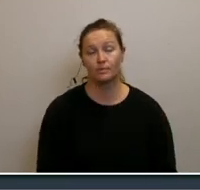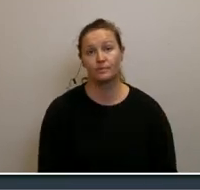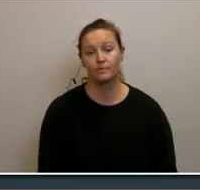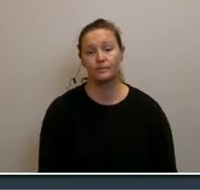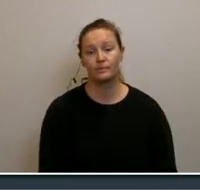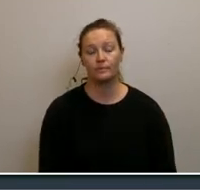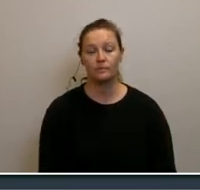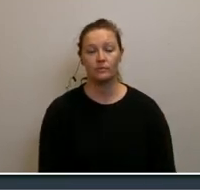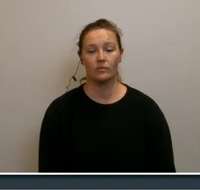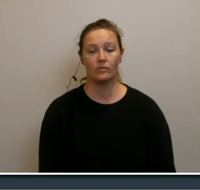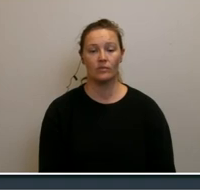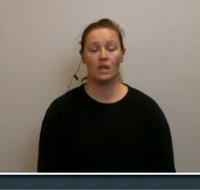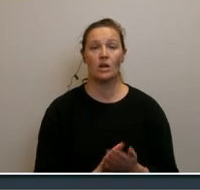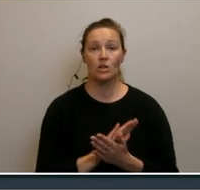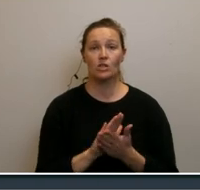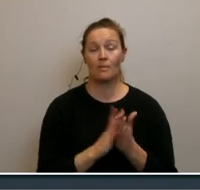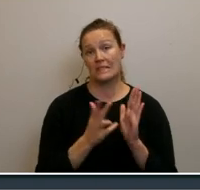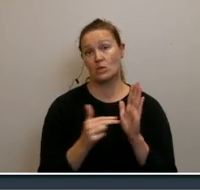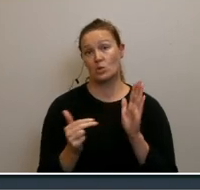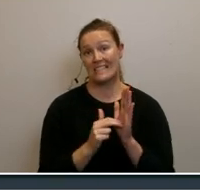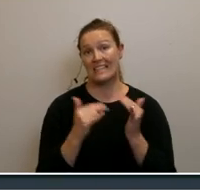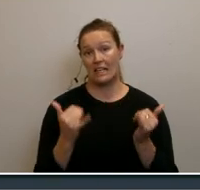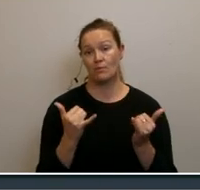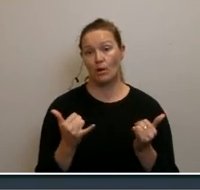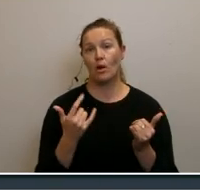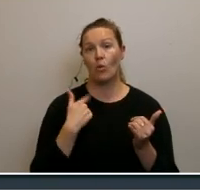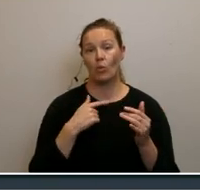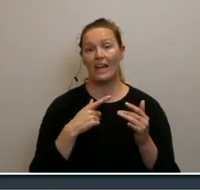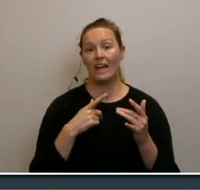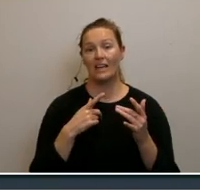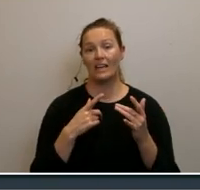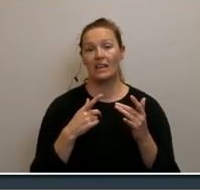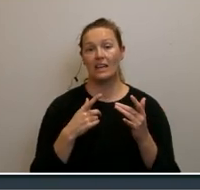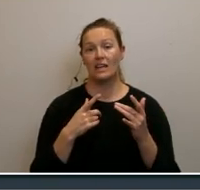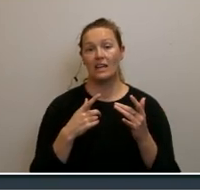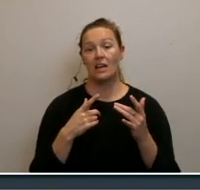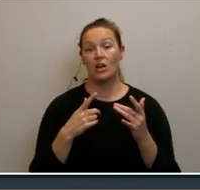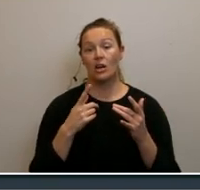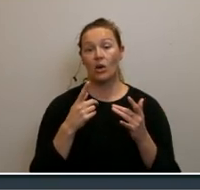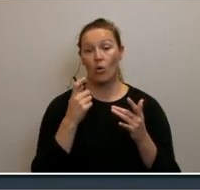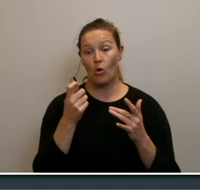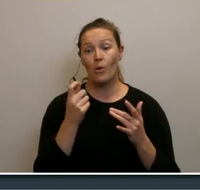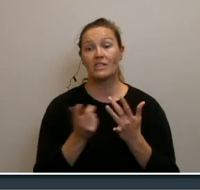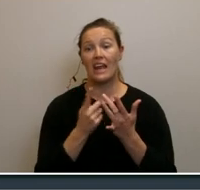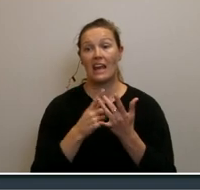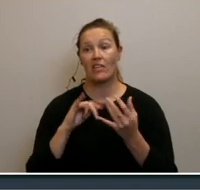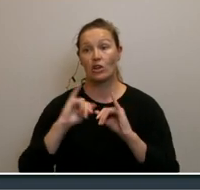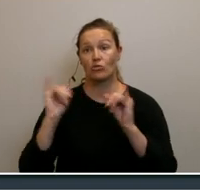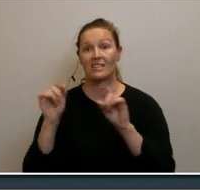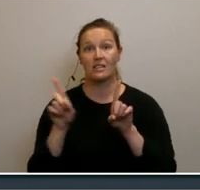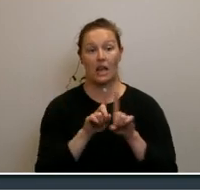And so what we see is that in New Zealand, we're on the cusp of developing a problem as large as today's housing